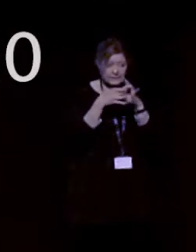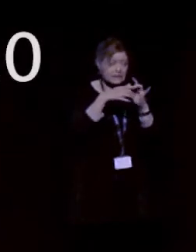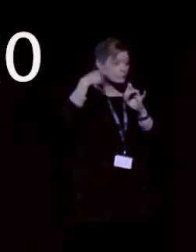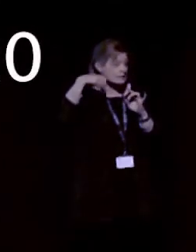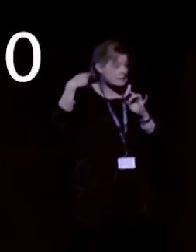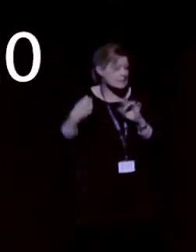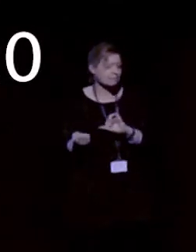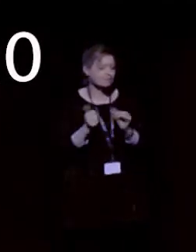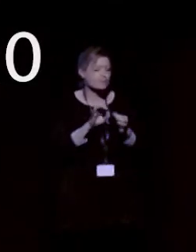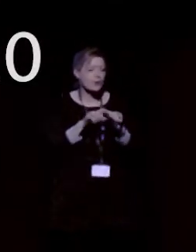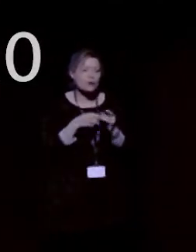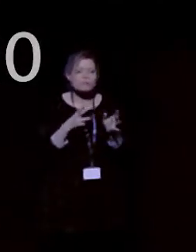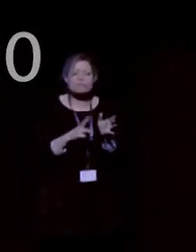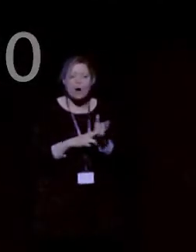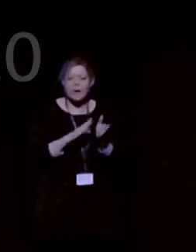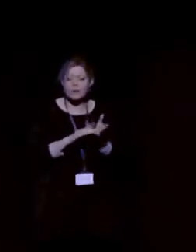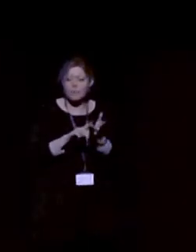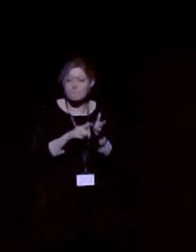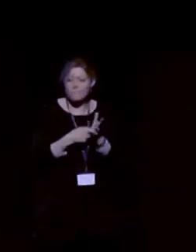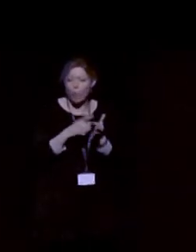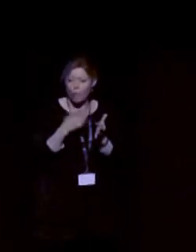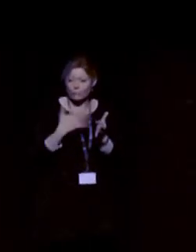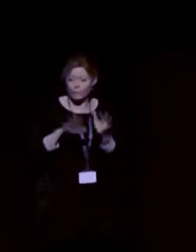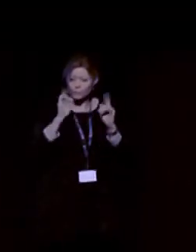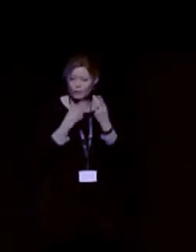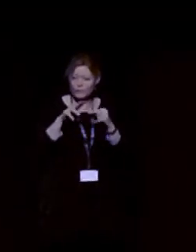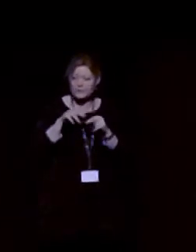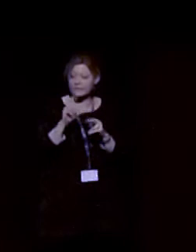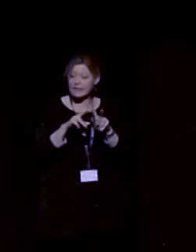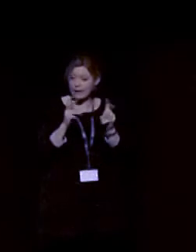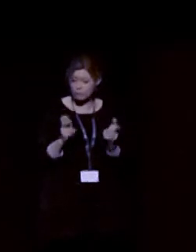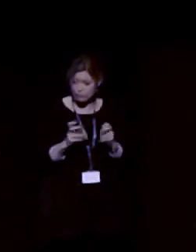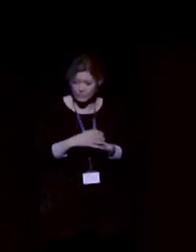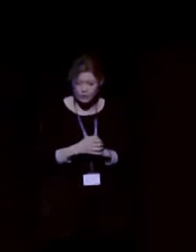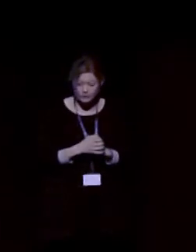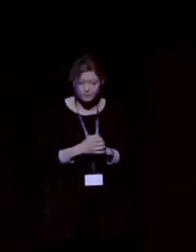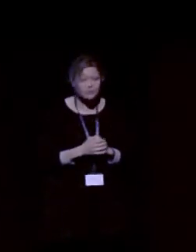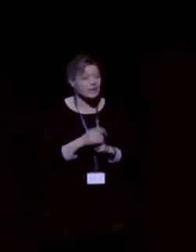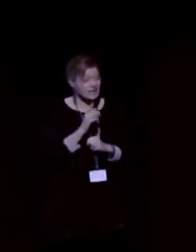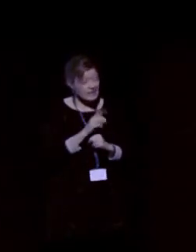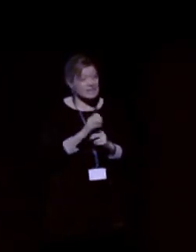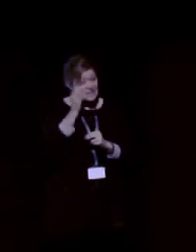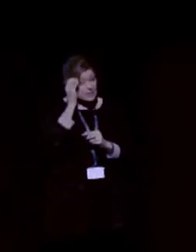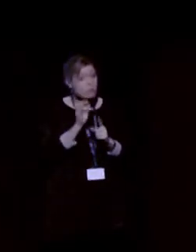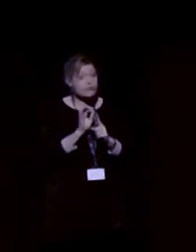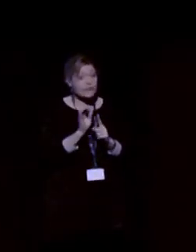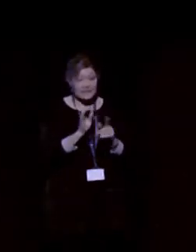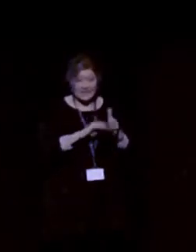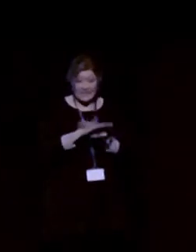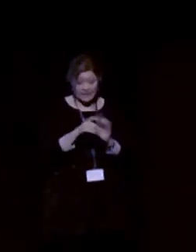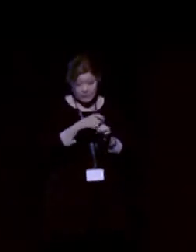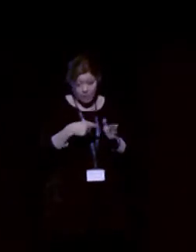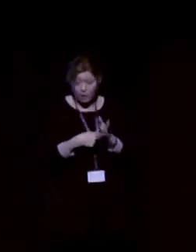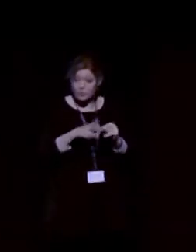Professor Brian Moore, who is joining us from the University of Cambridge. Professor Moore is an Emeritus Professor in the Department of Psychology. His